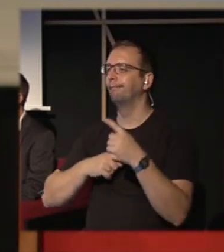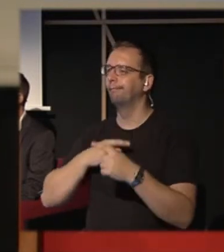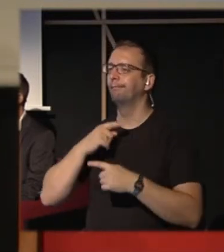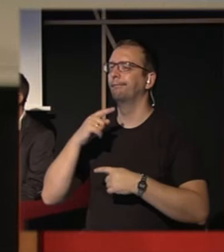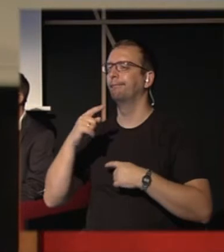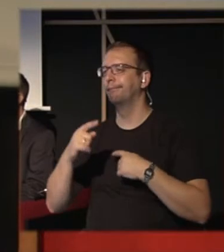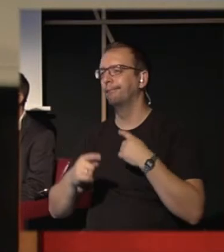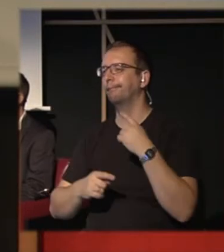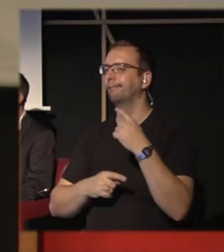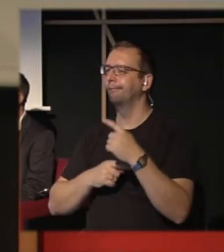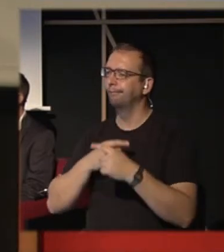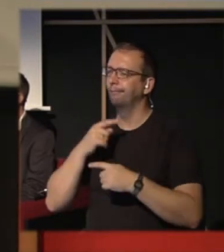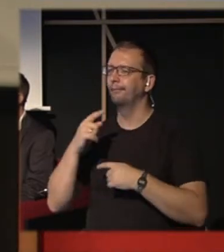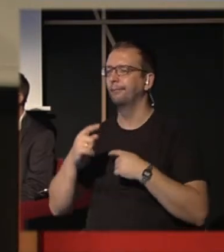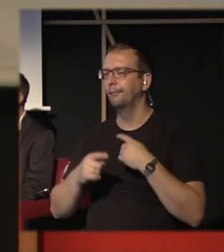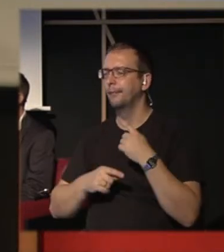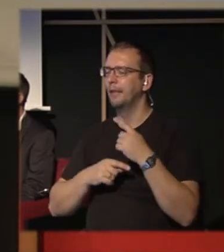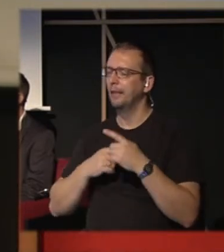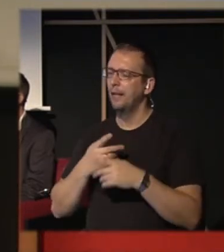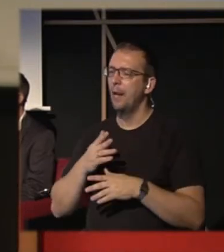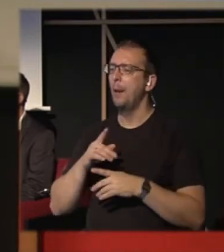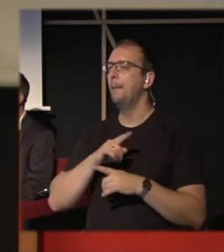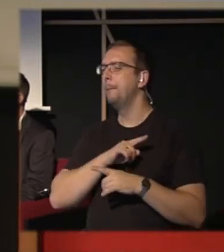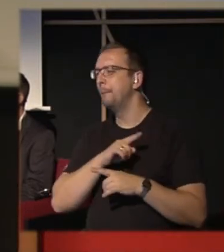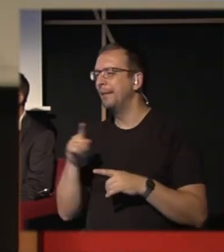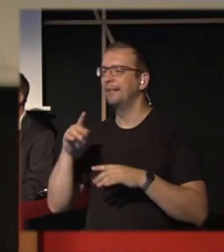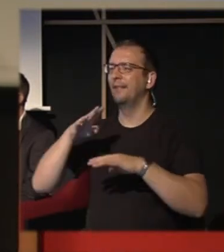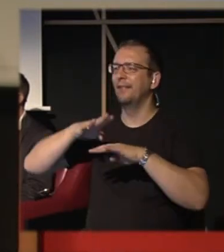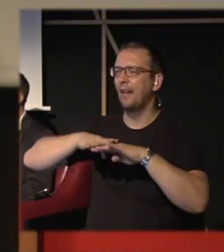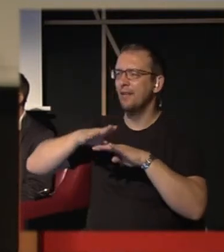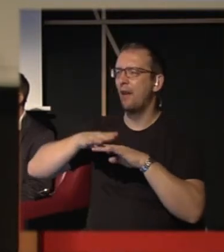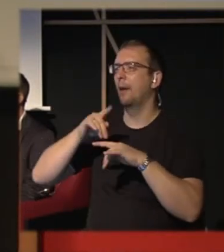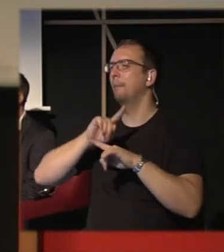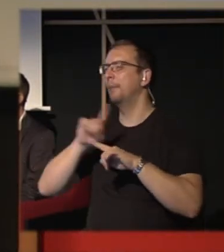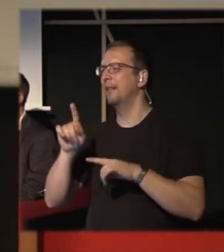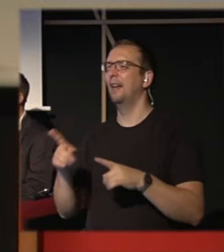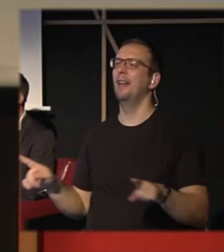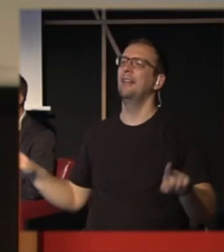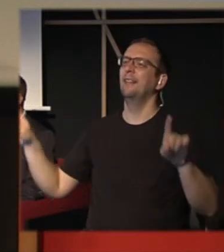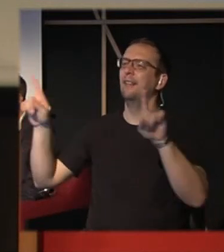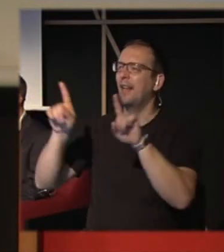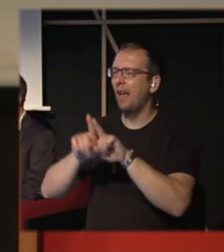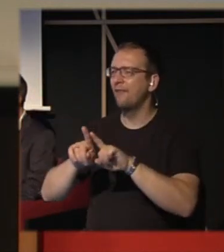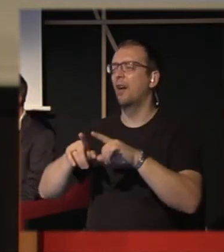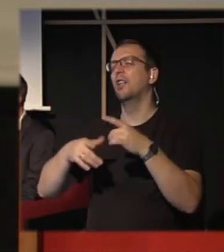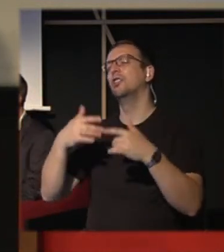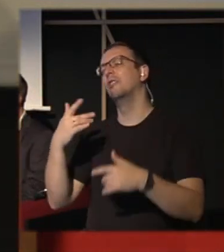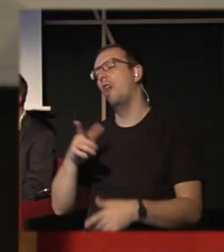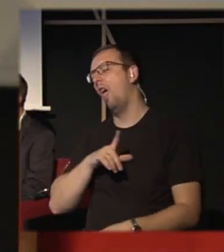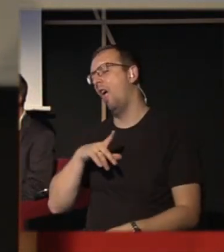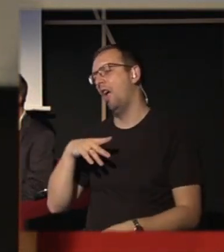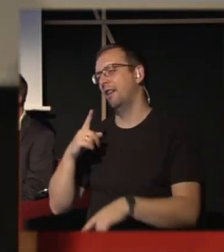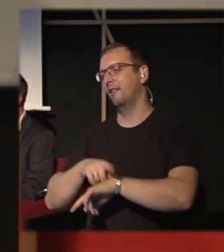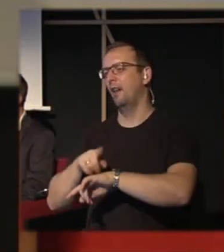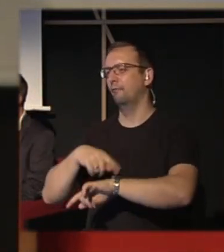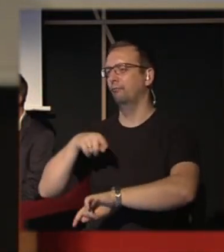first meeting, so I think that's already quite impressive. And I was also speaking to Stuart Dykes from SD